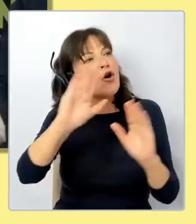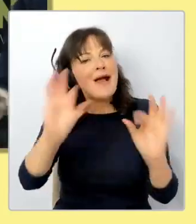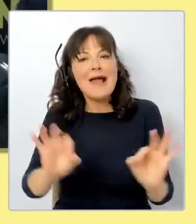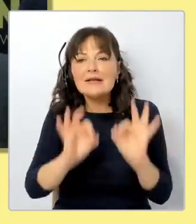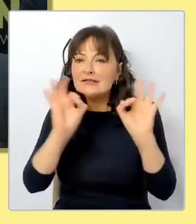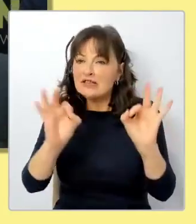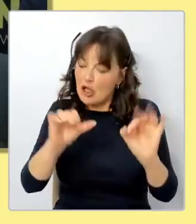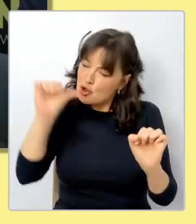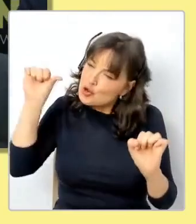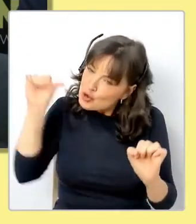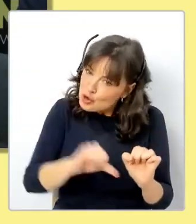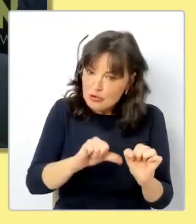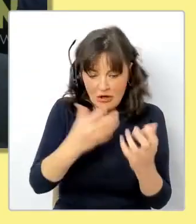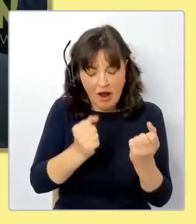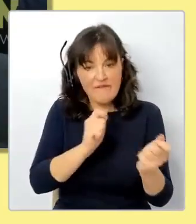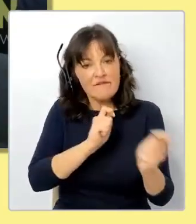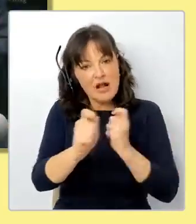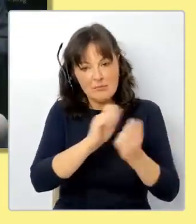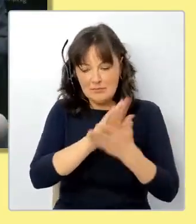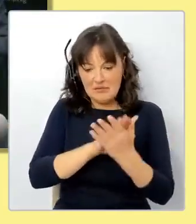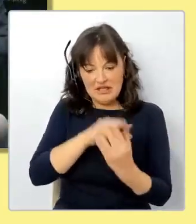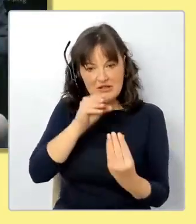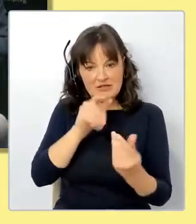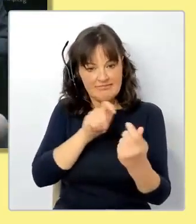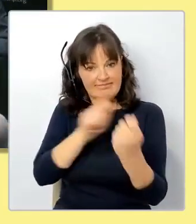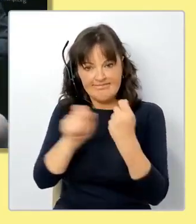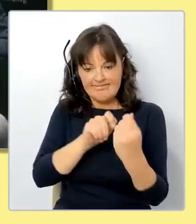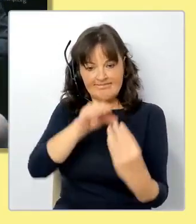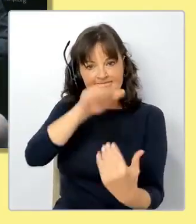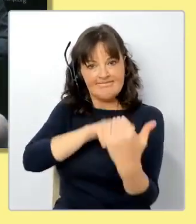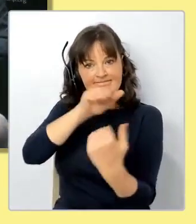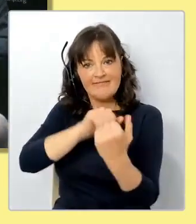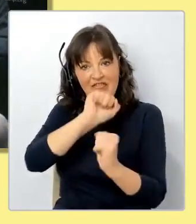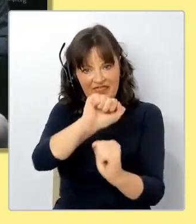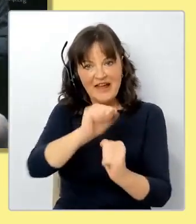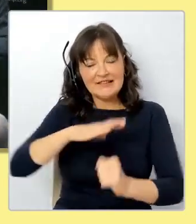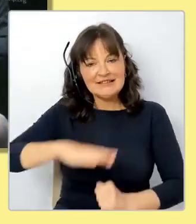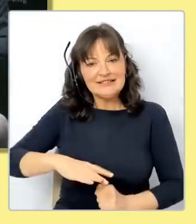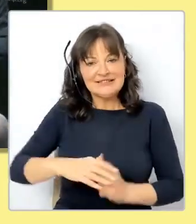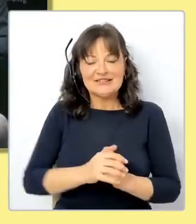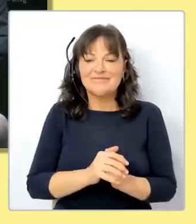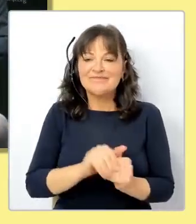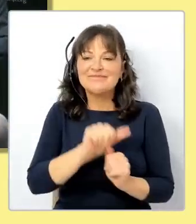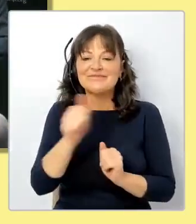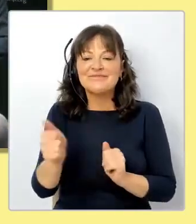to be adapted to the young people. Thank you. Humza.